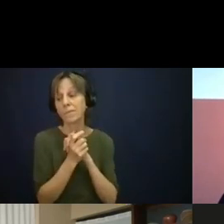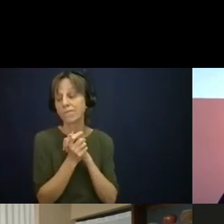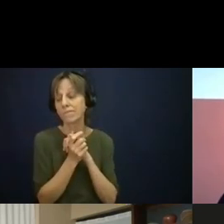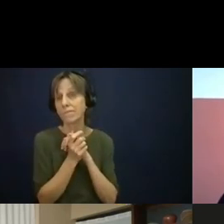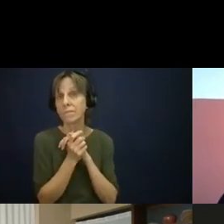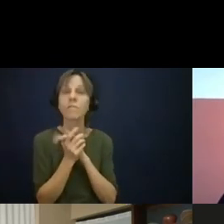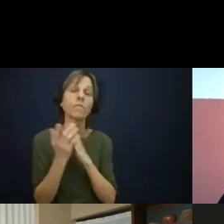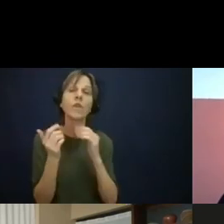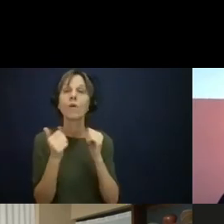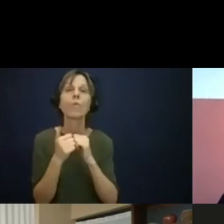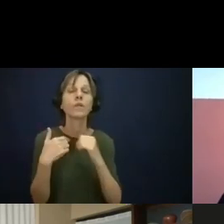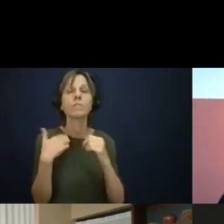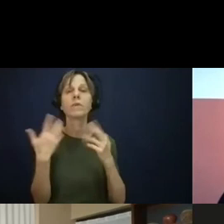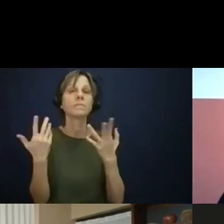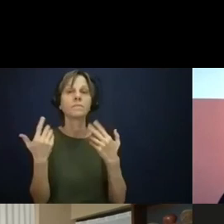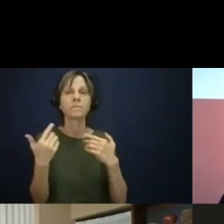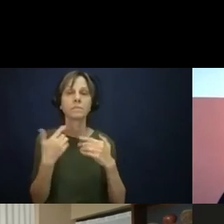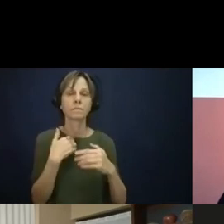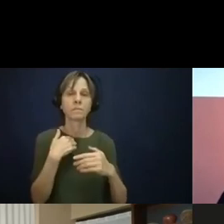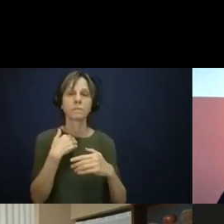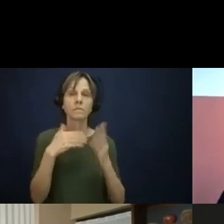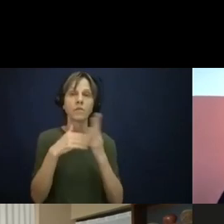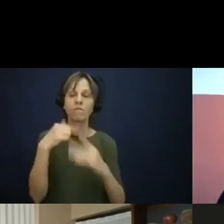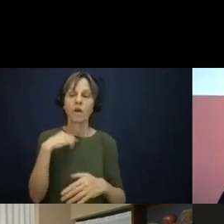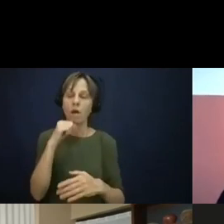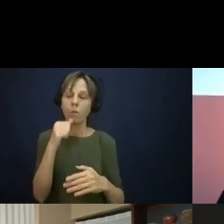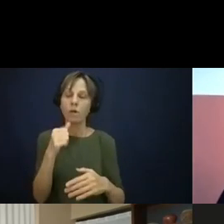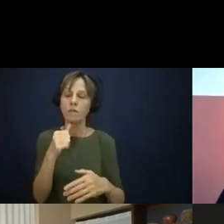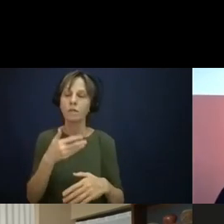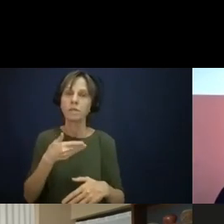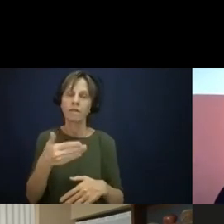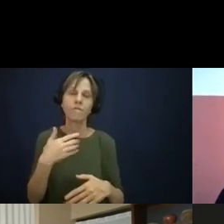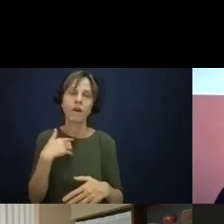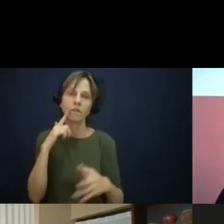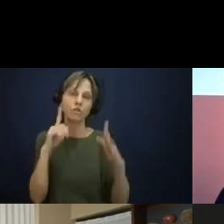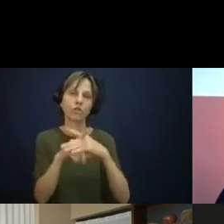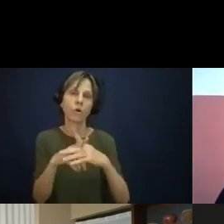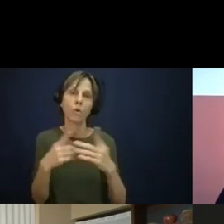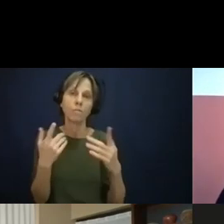With me, often I wasn't invited. I just showed up. Once there's a meeting, just show up and that's it.